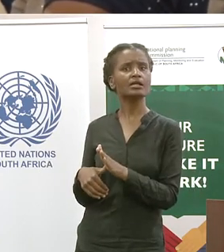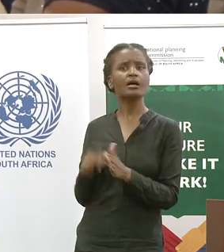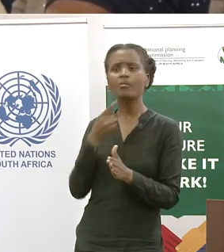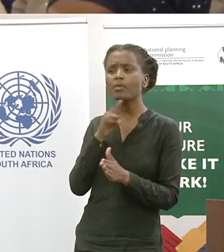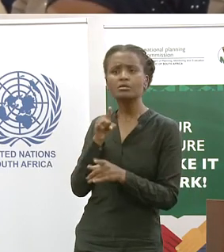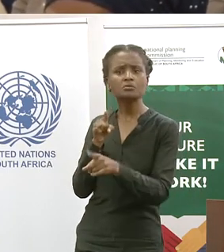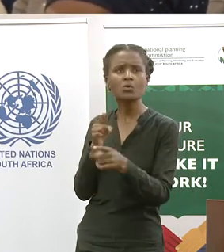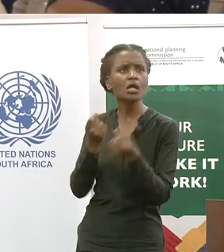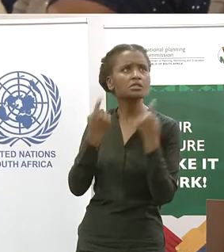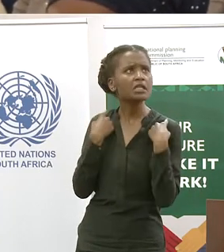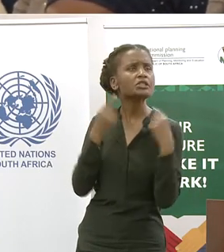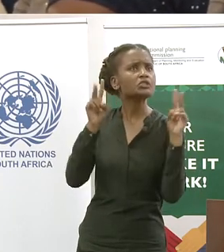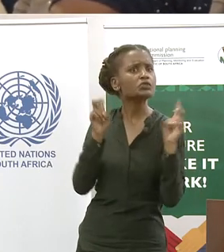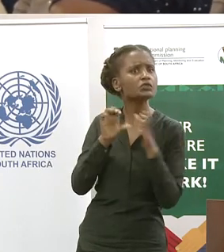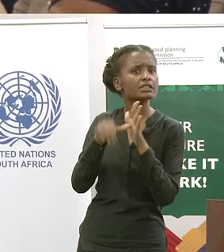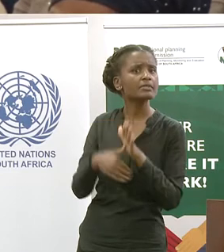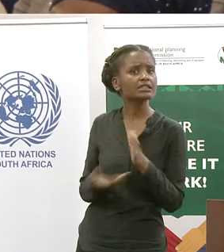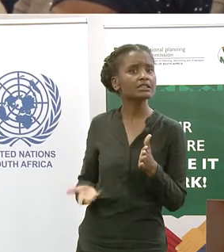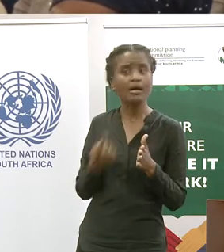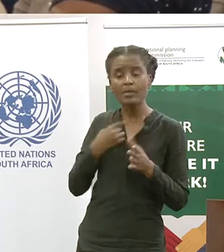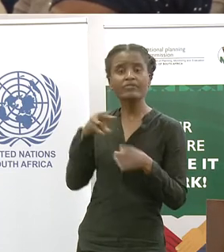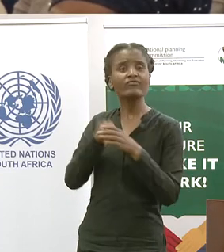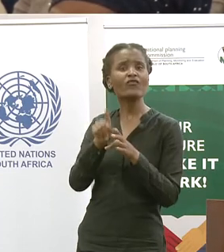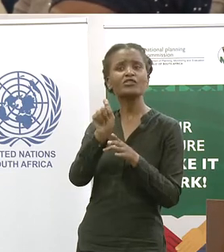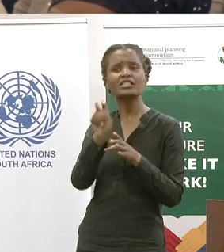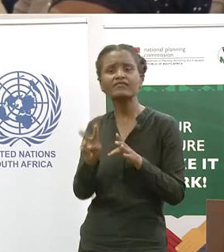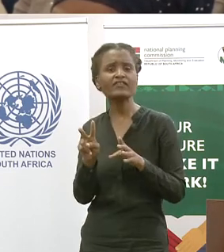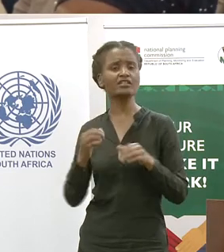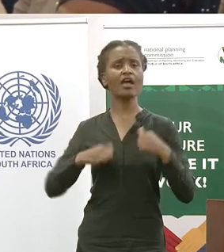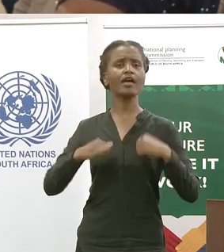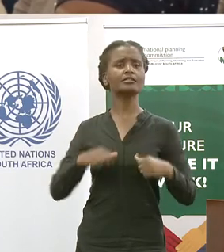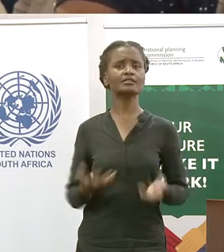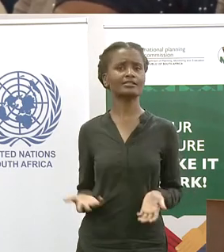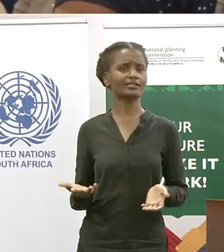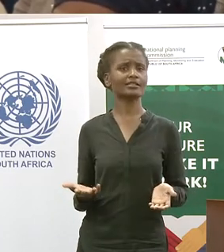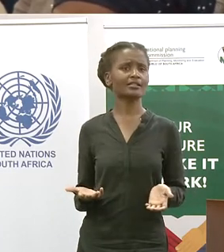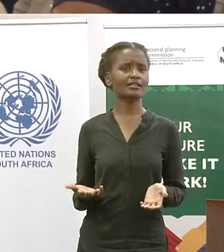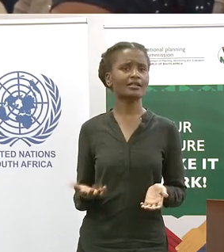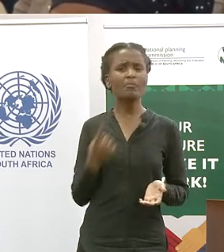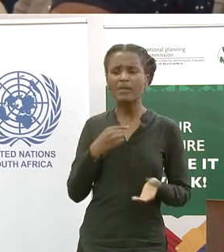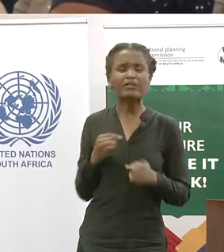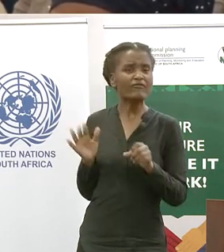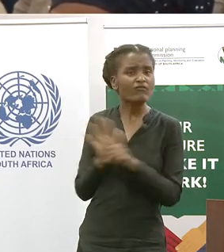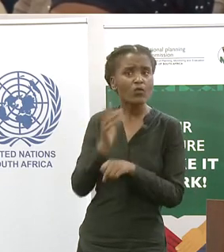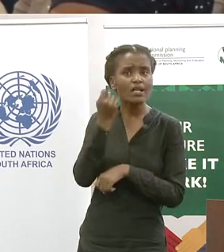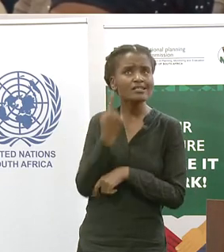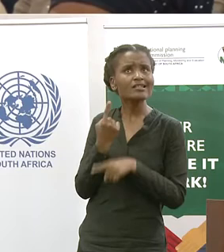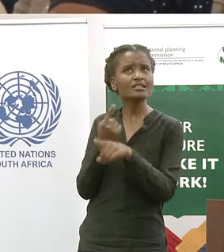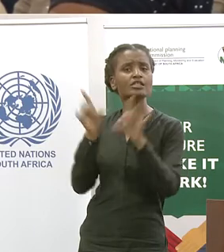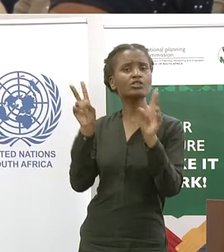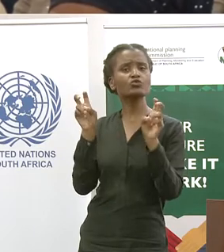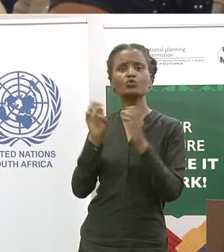necessary understanding of that particular disability, but